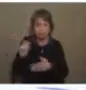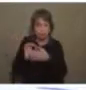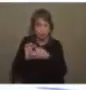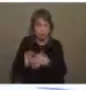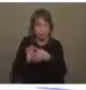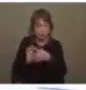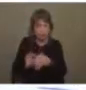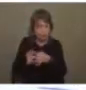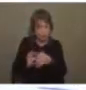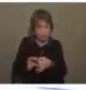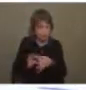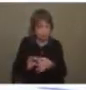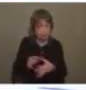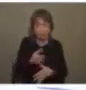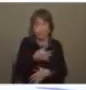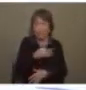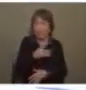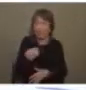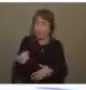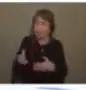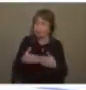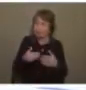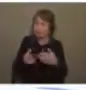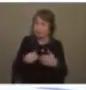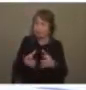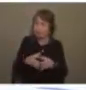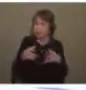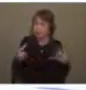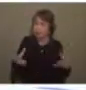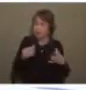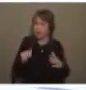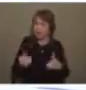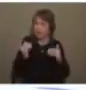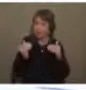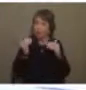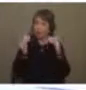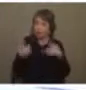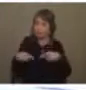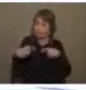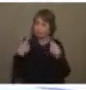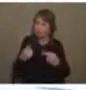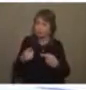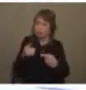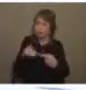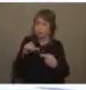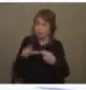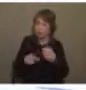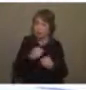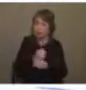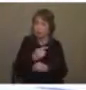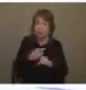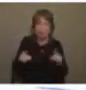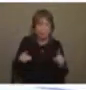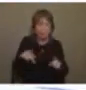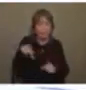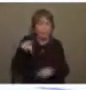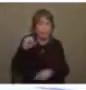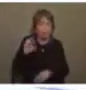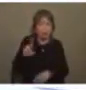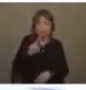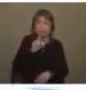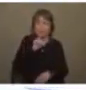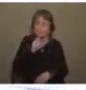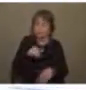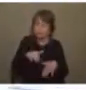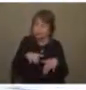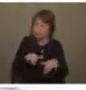Rico. And in spite of significant progress over a previous century, Puerto Rico remains a low-income U.S. territory. And in the